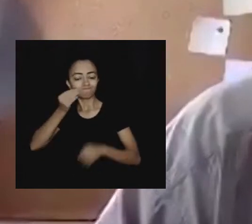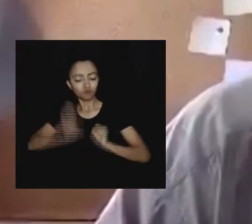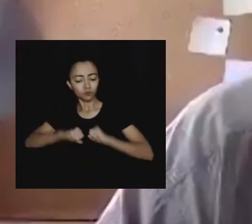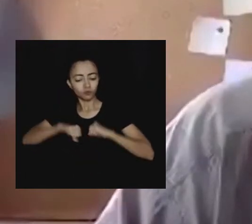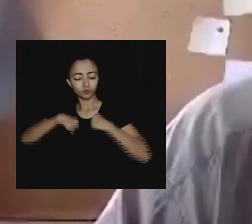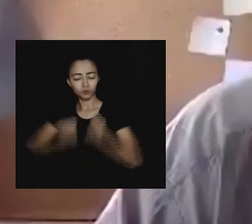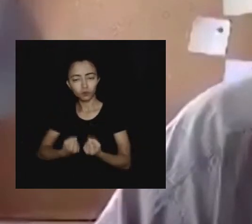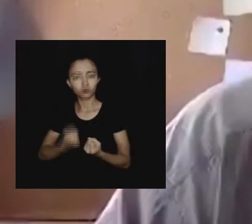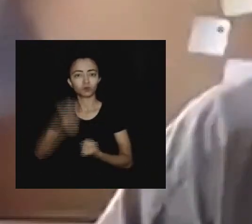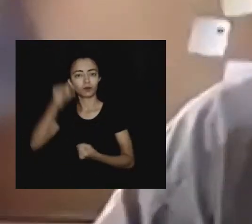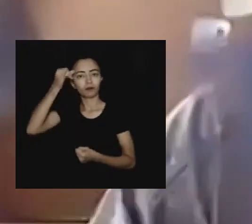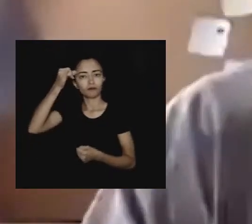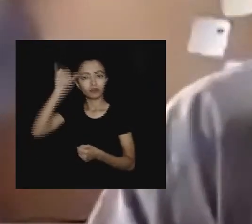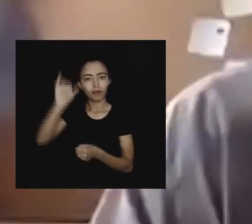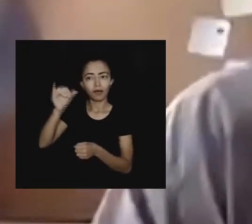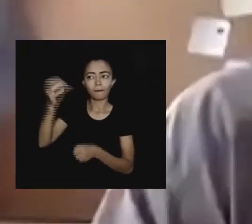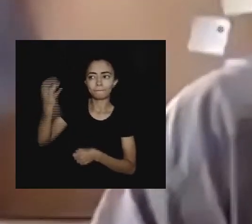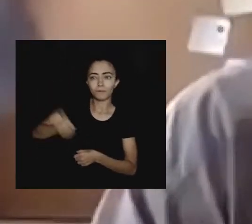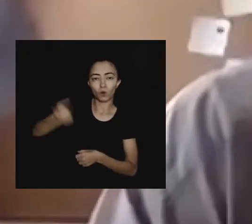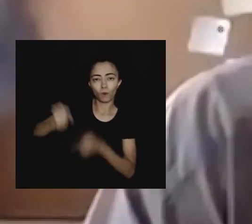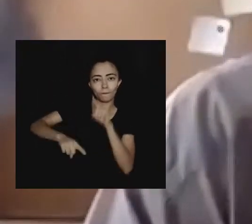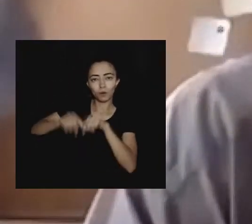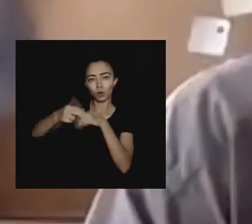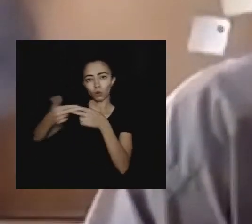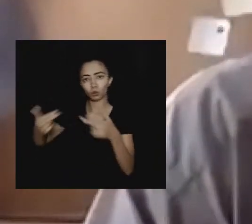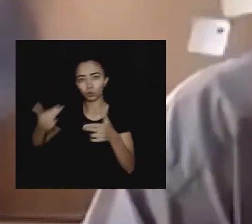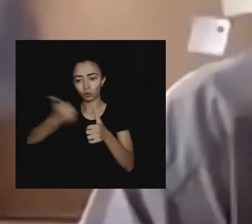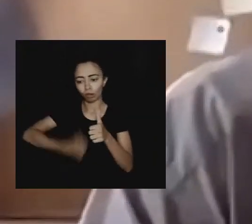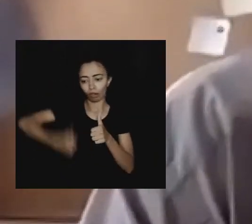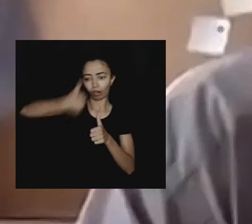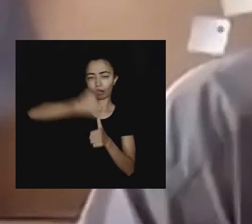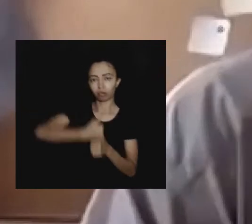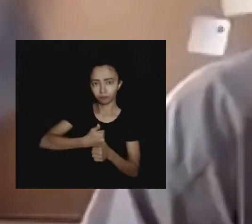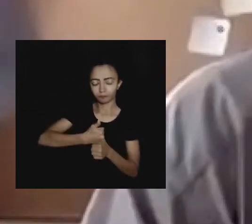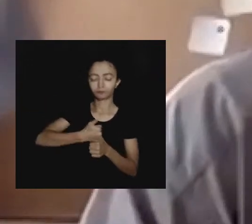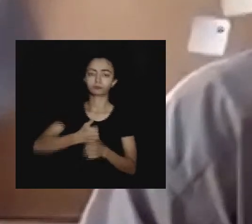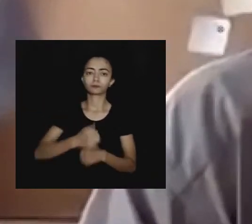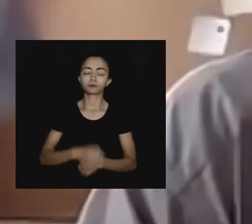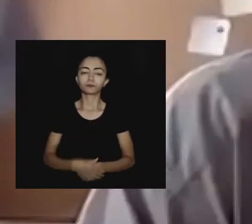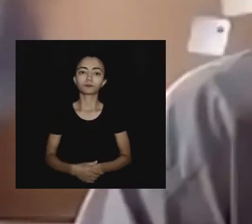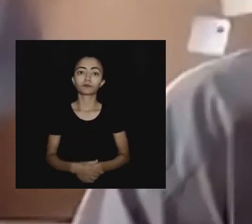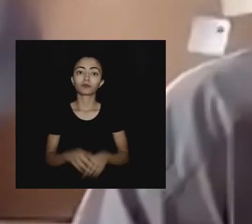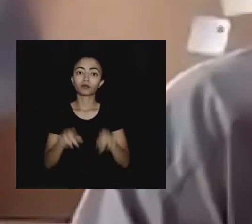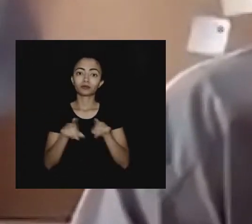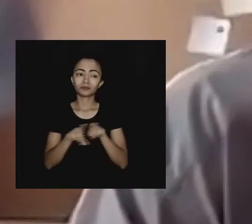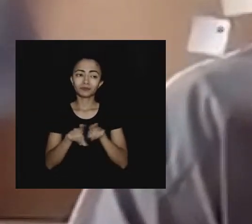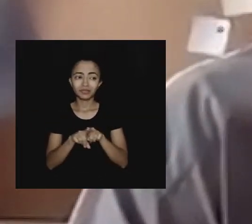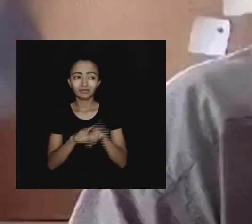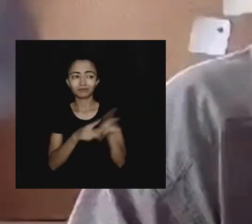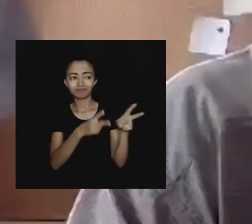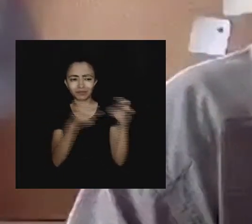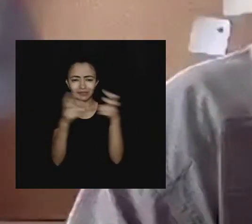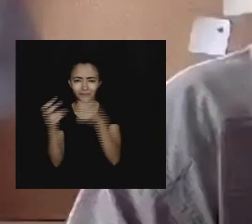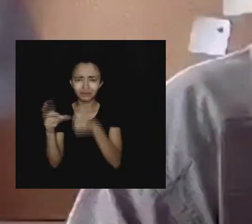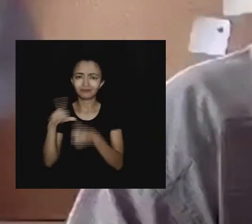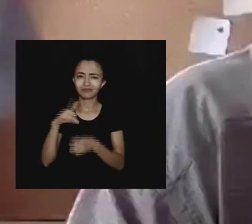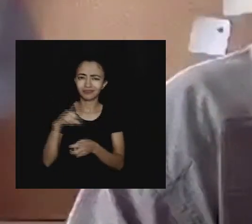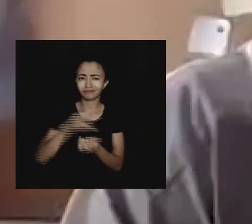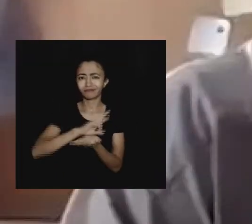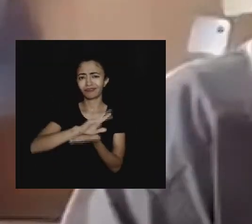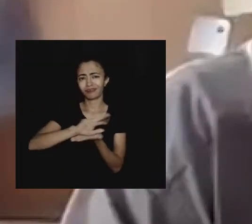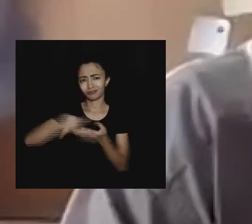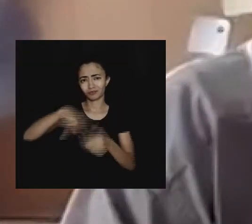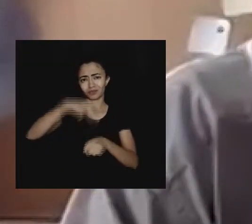organizations and non-governmental organizations, considering that many countries